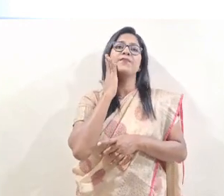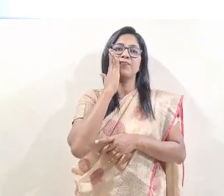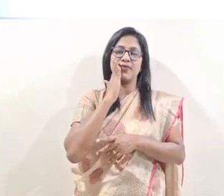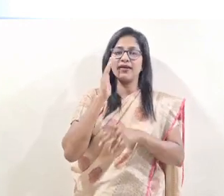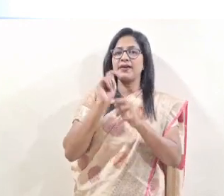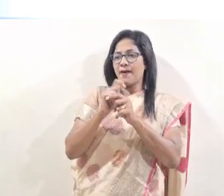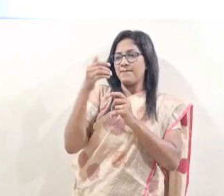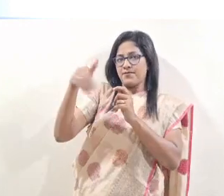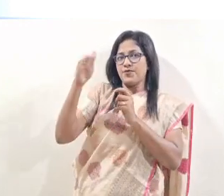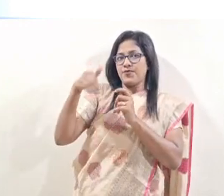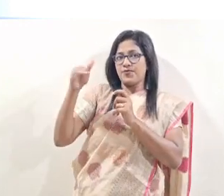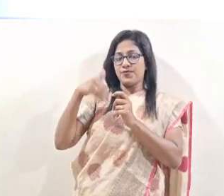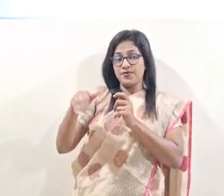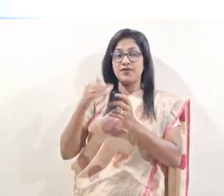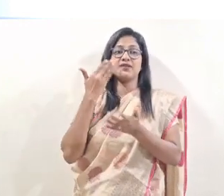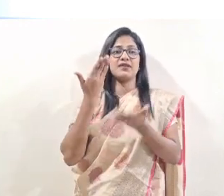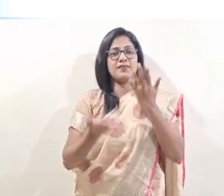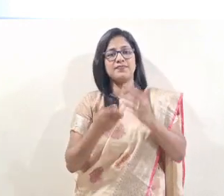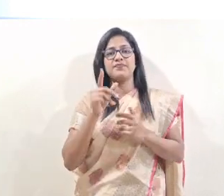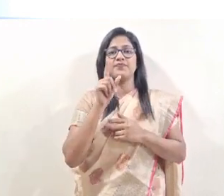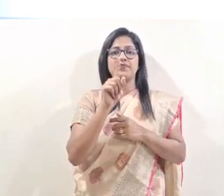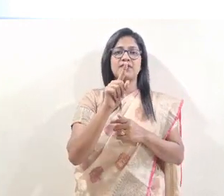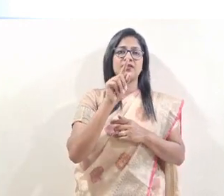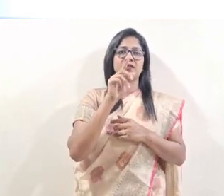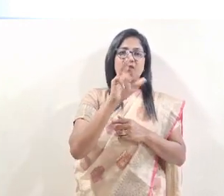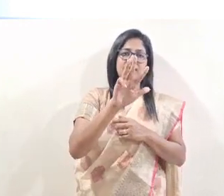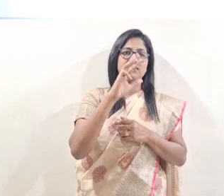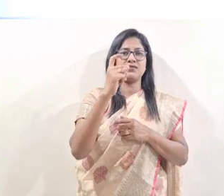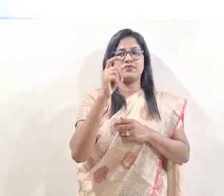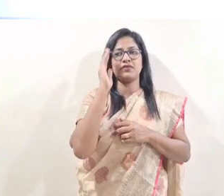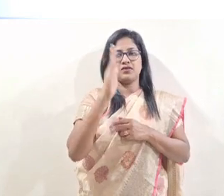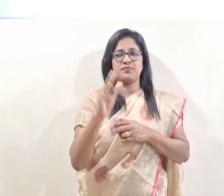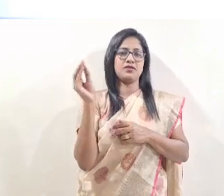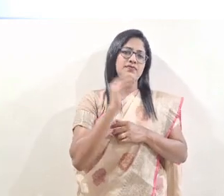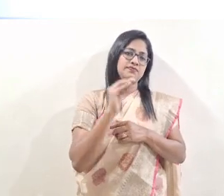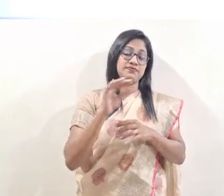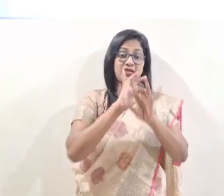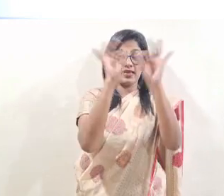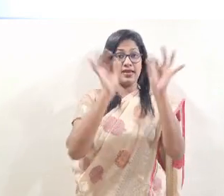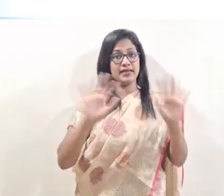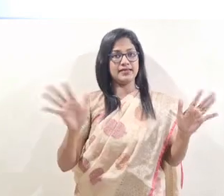All these things will come out to about 97 odd kilometers once it gets done.